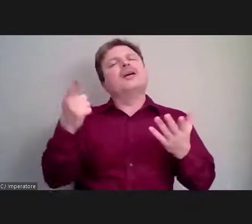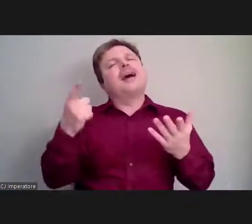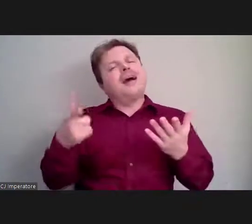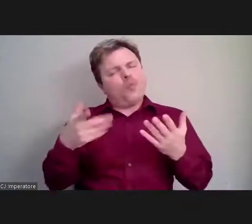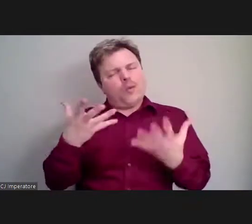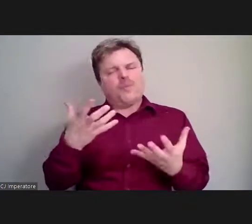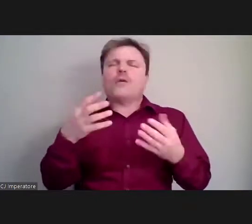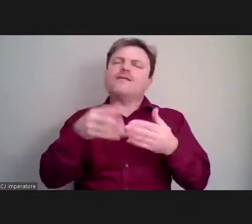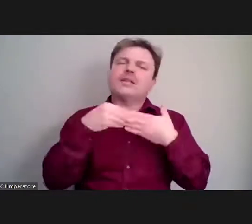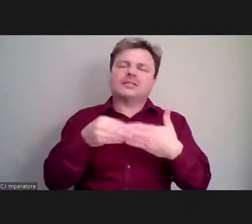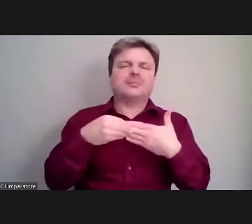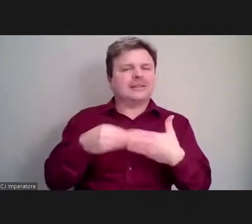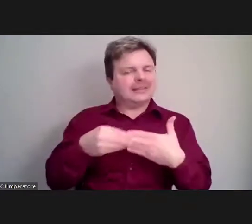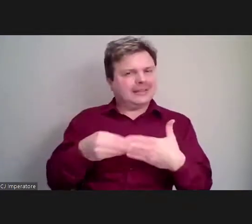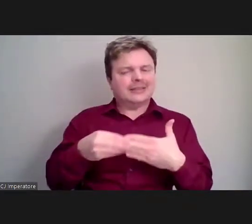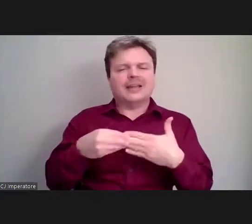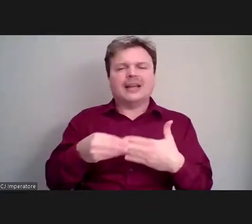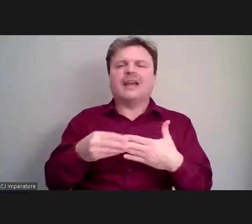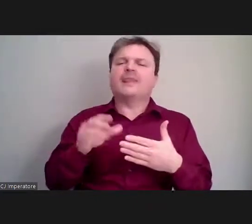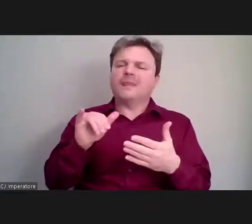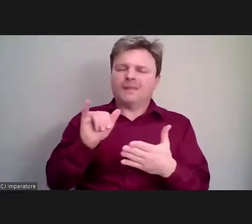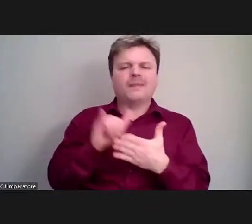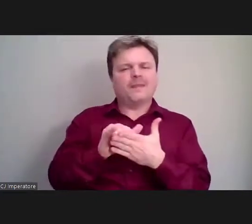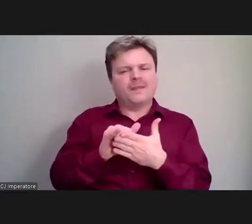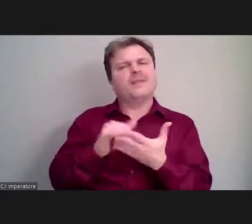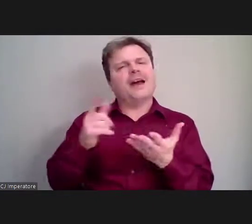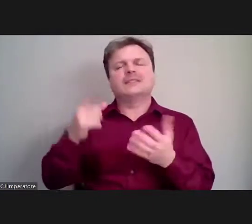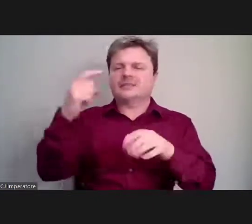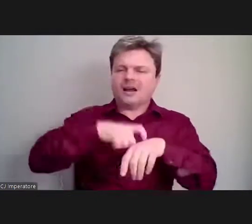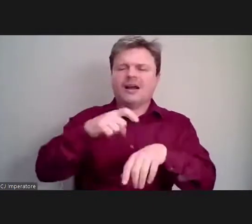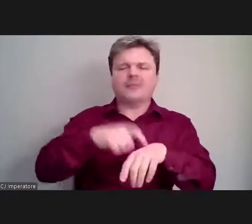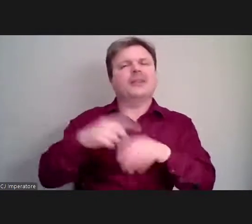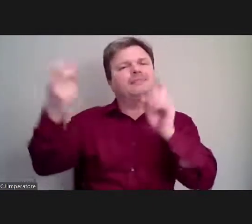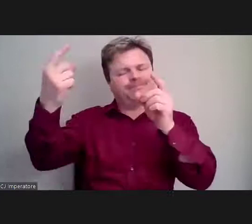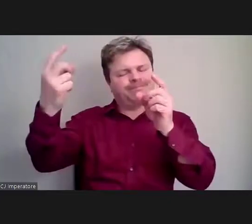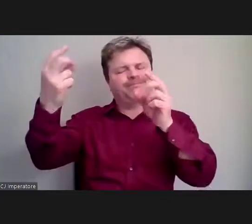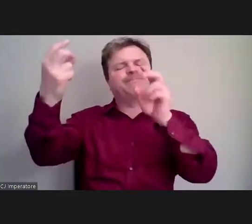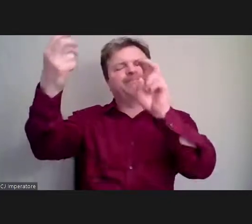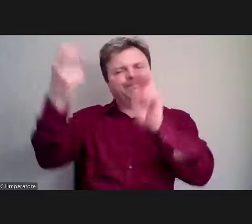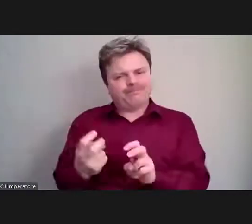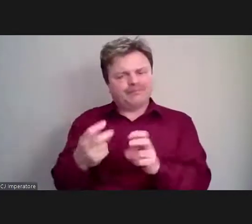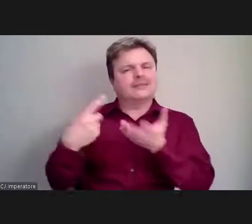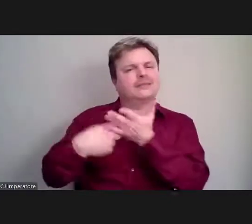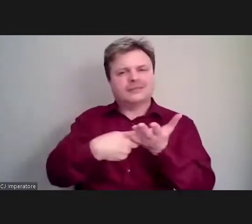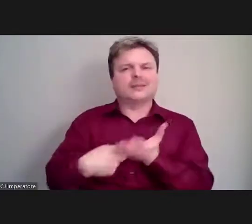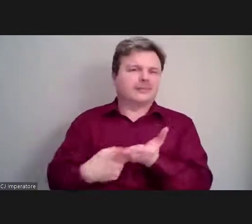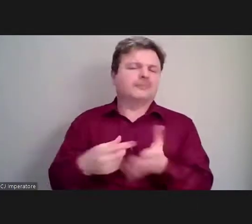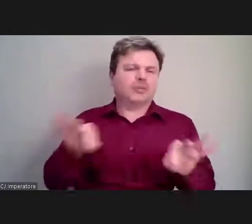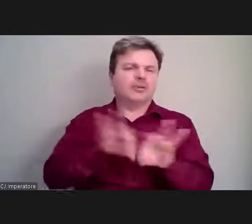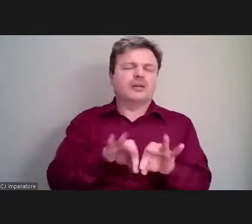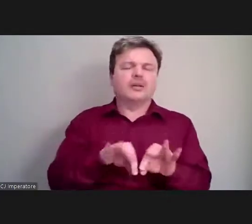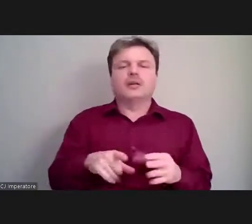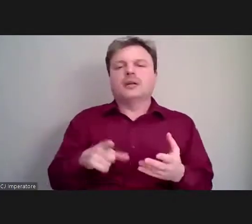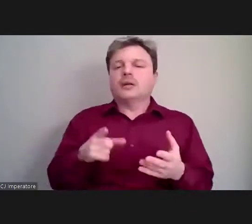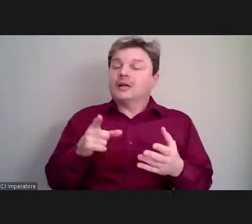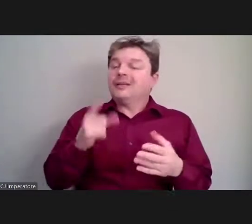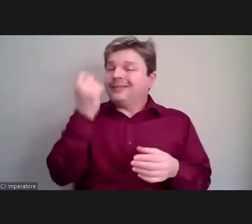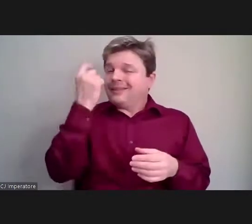It means that we are not, quote unquote, covering as much material. And I am honestly not